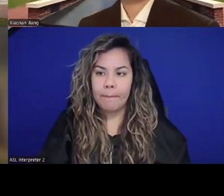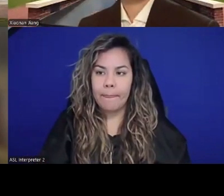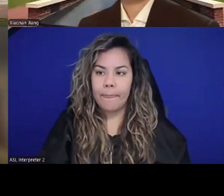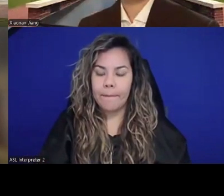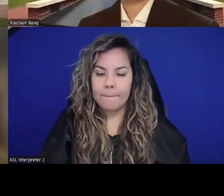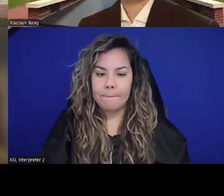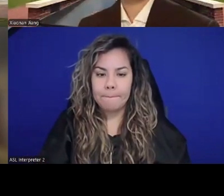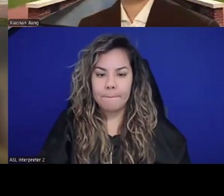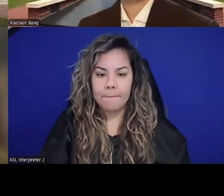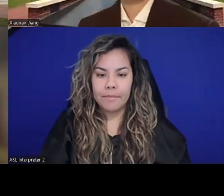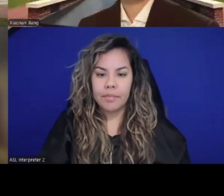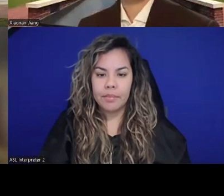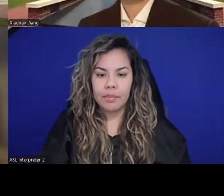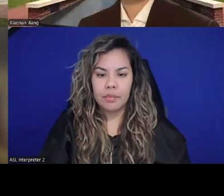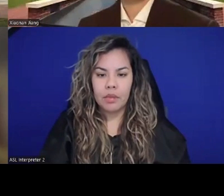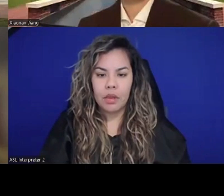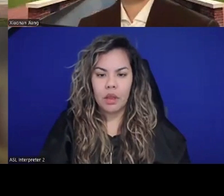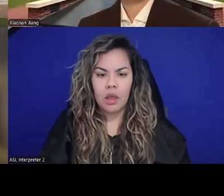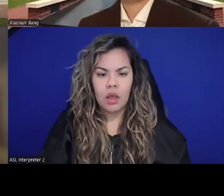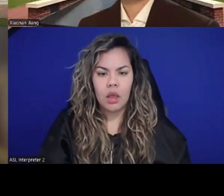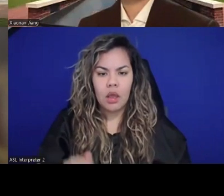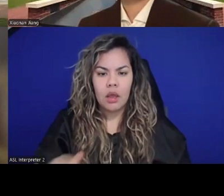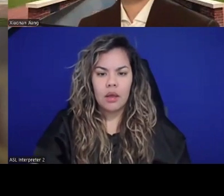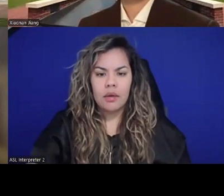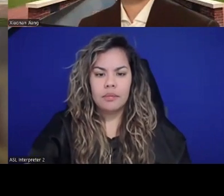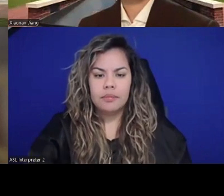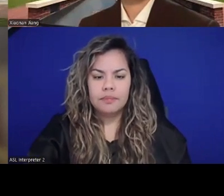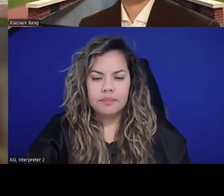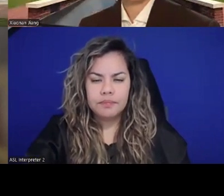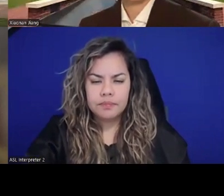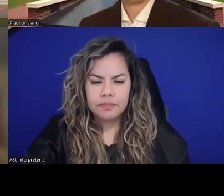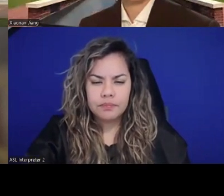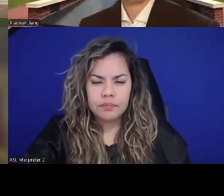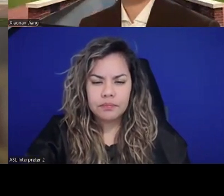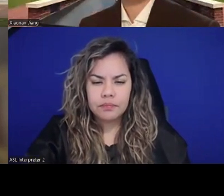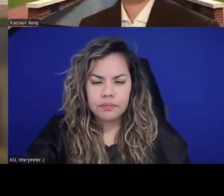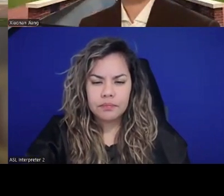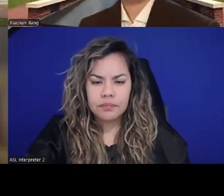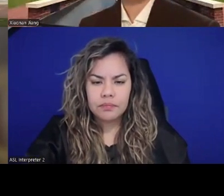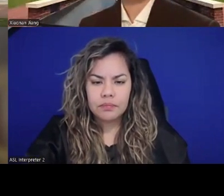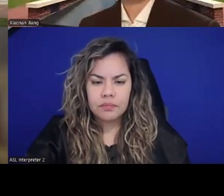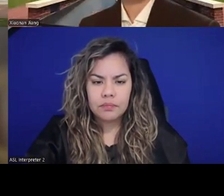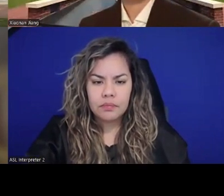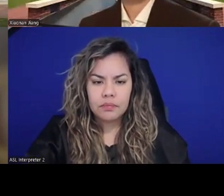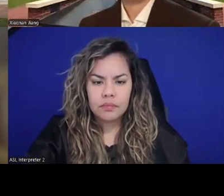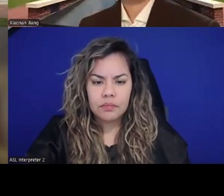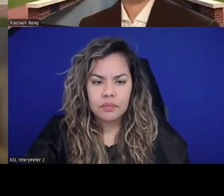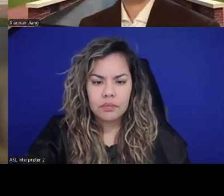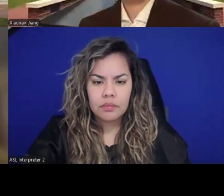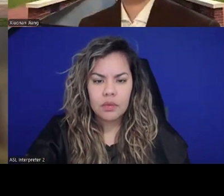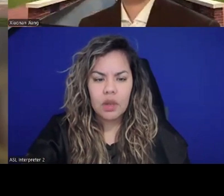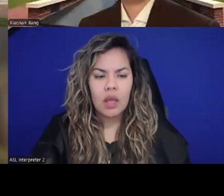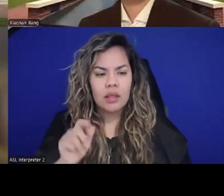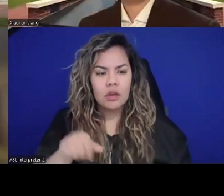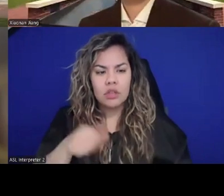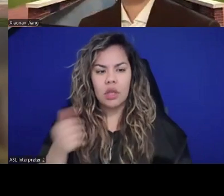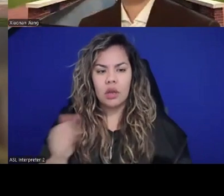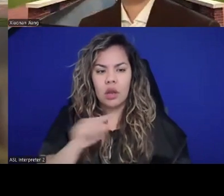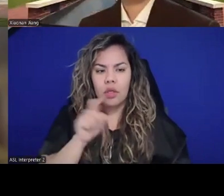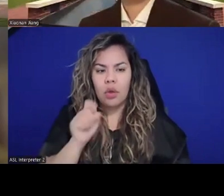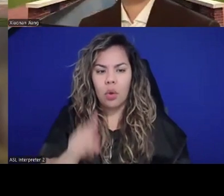There is another question that is worth answering. So there's someone that is working on Montessori method